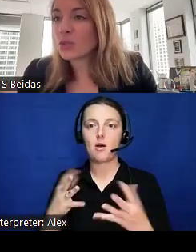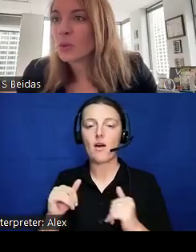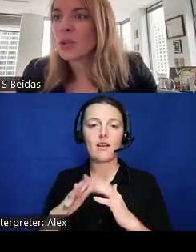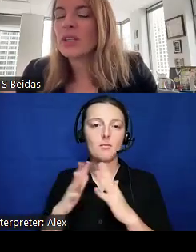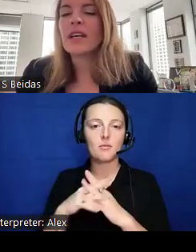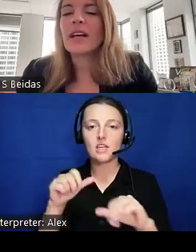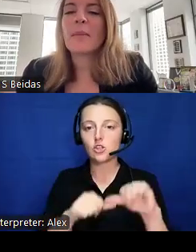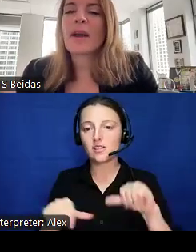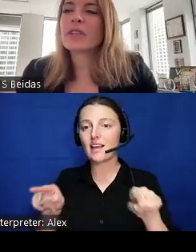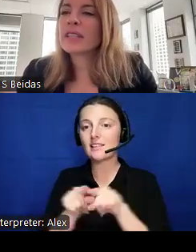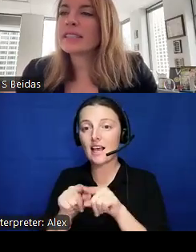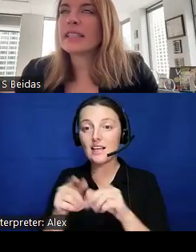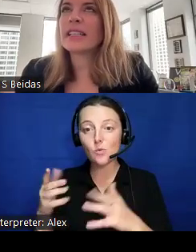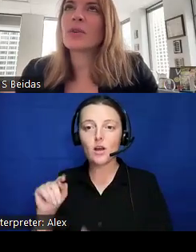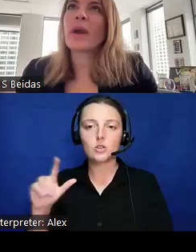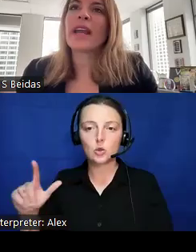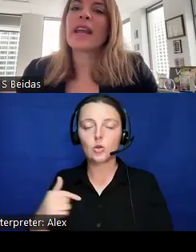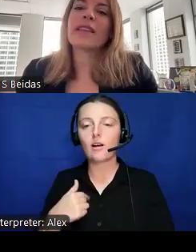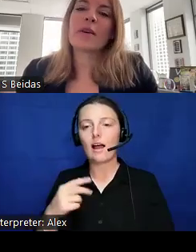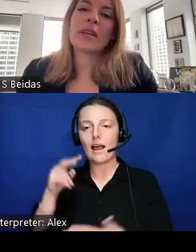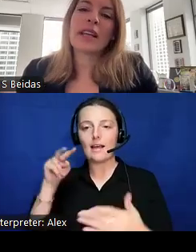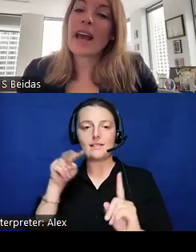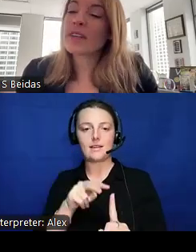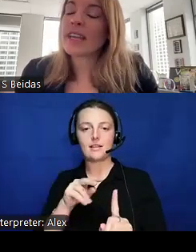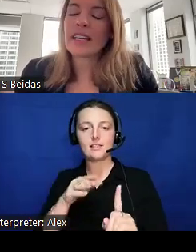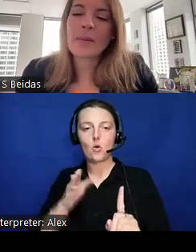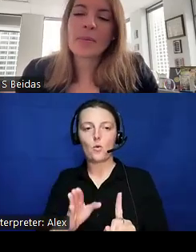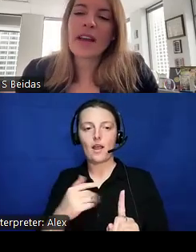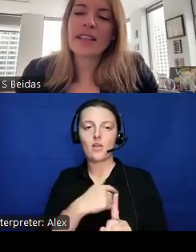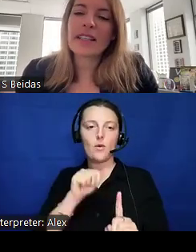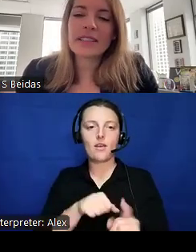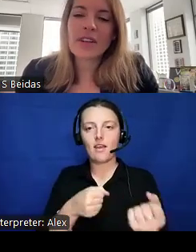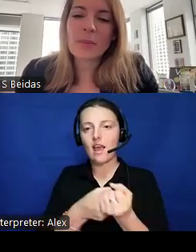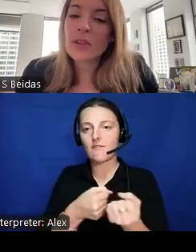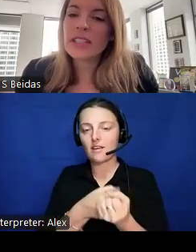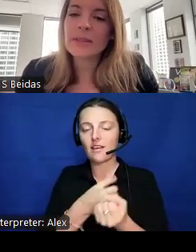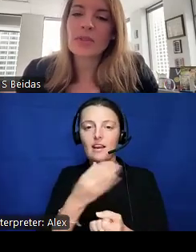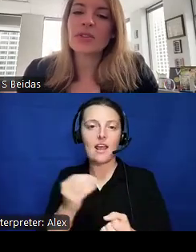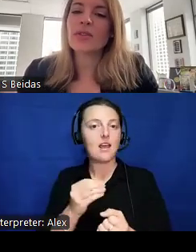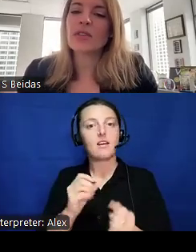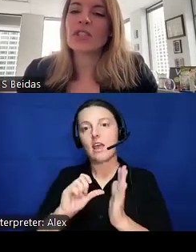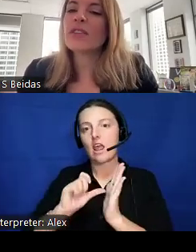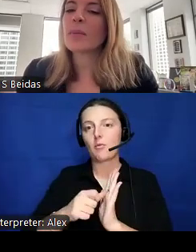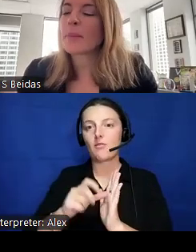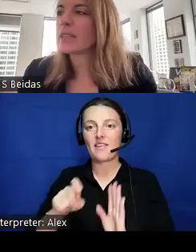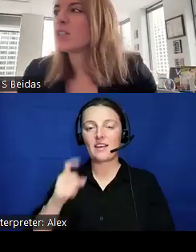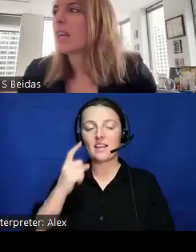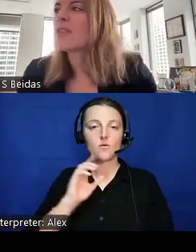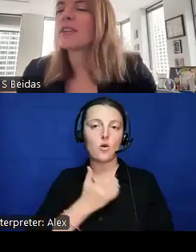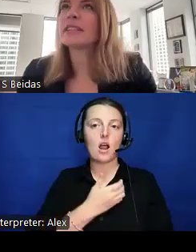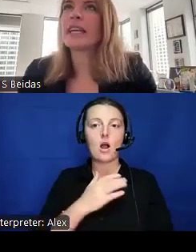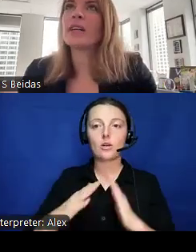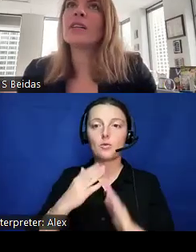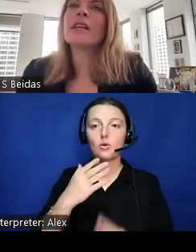implementation science as a tool. I really see it as a way that we can advocate and amplify the needs of our communities in pursuit of